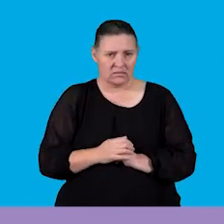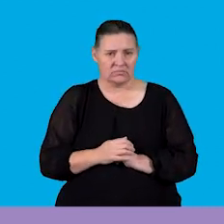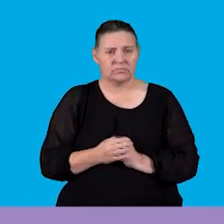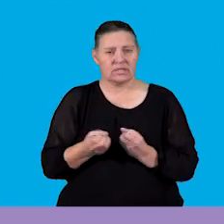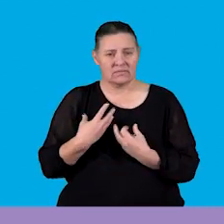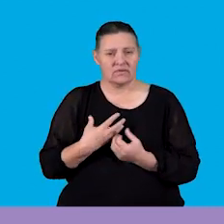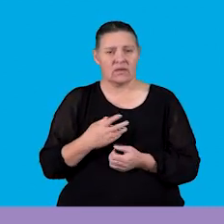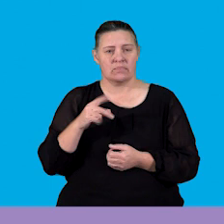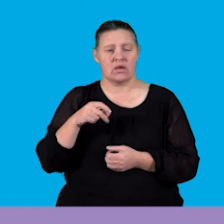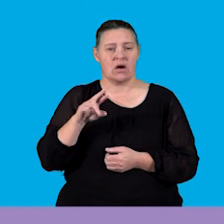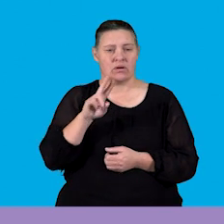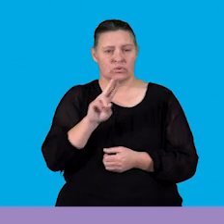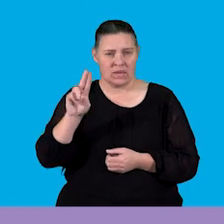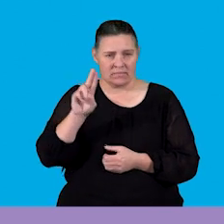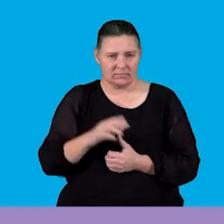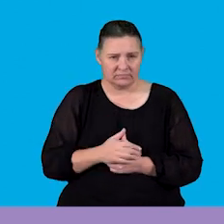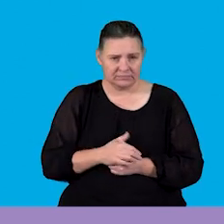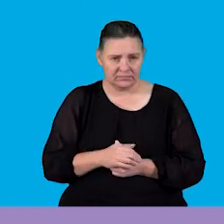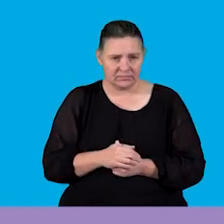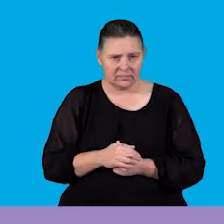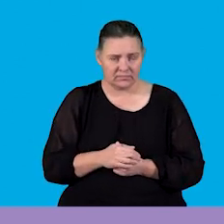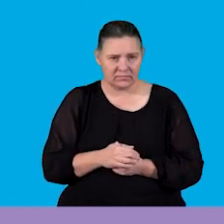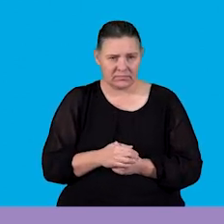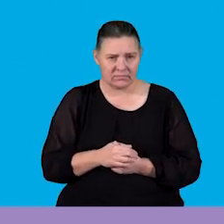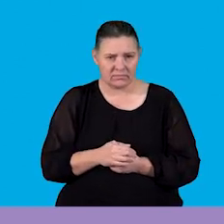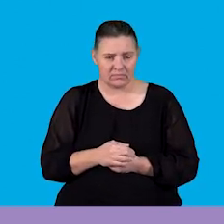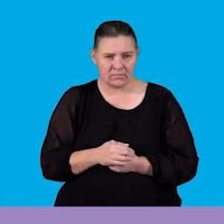that is going to give us PR squared.